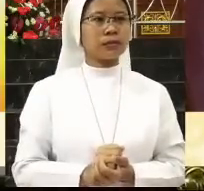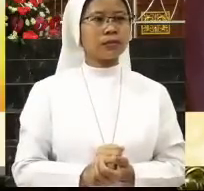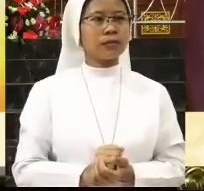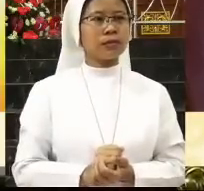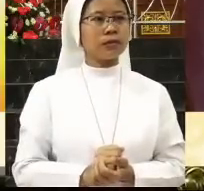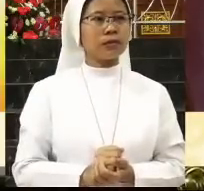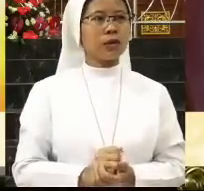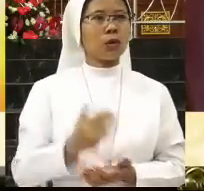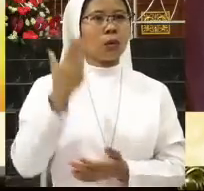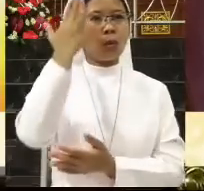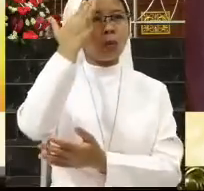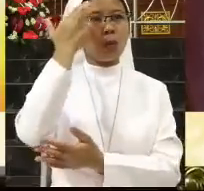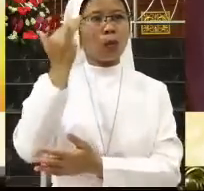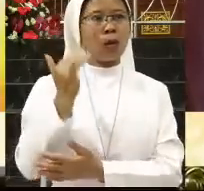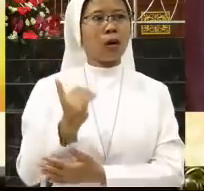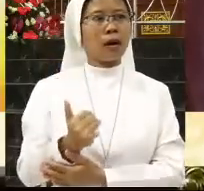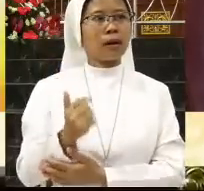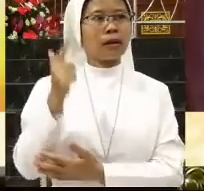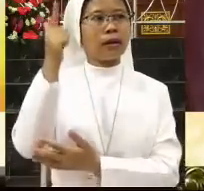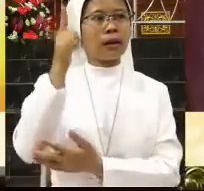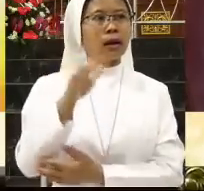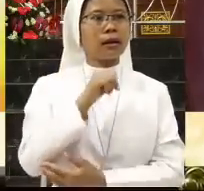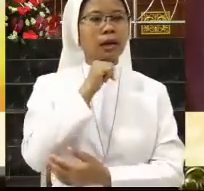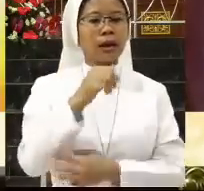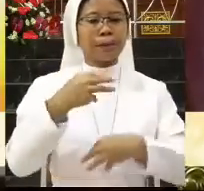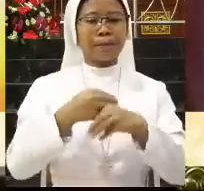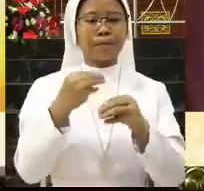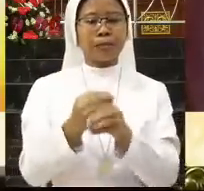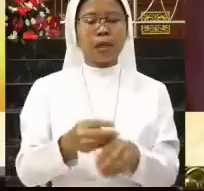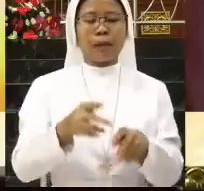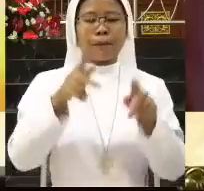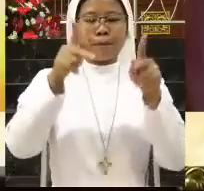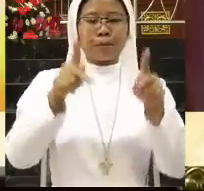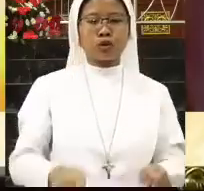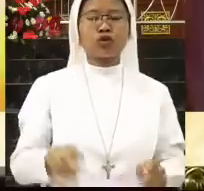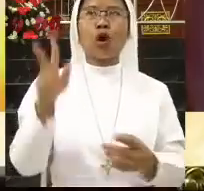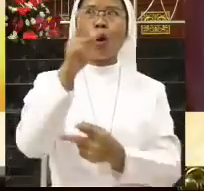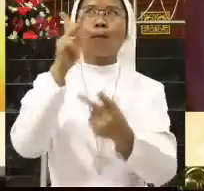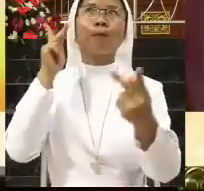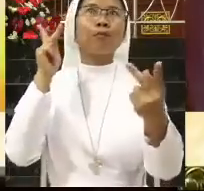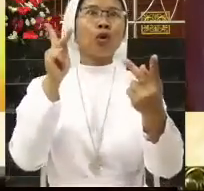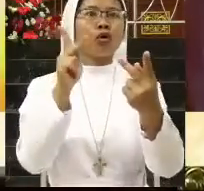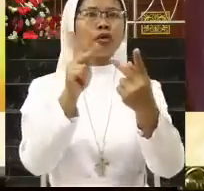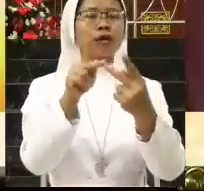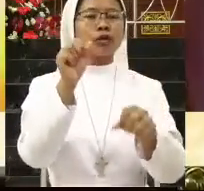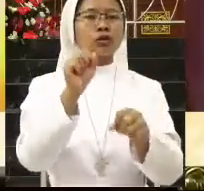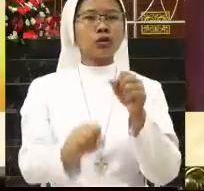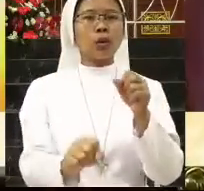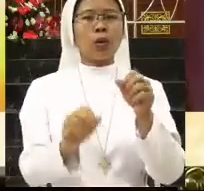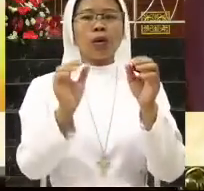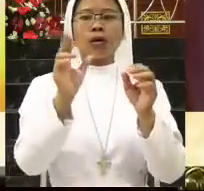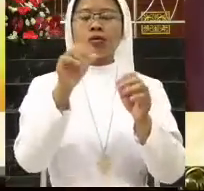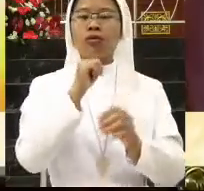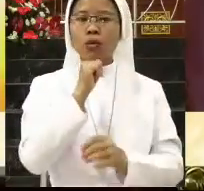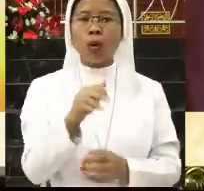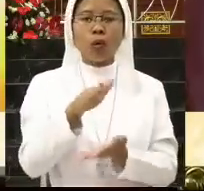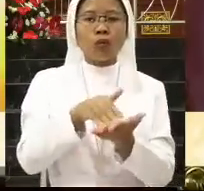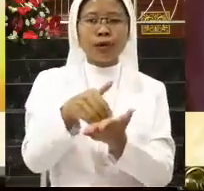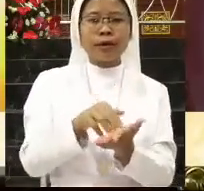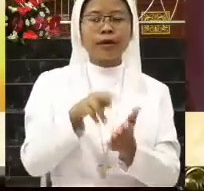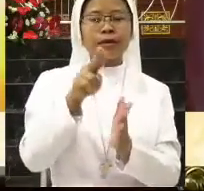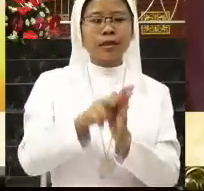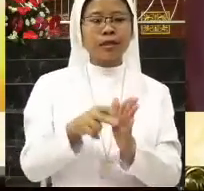why did God not create humanity so perfect that no human frailty